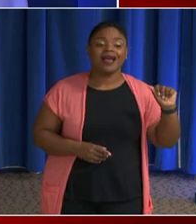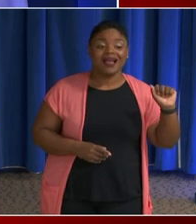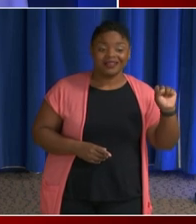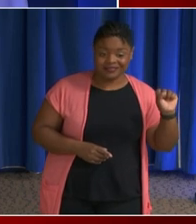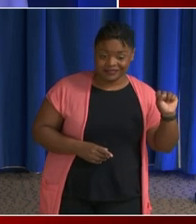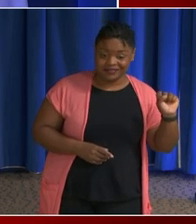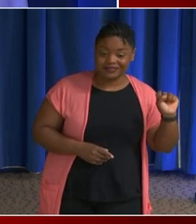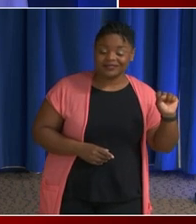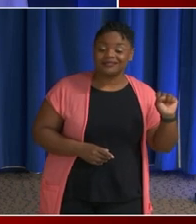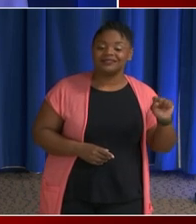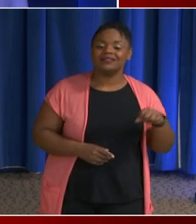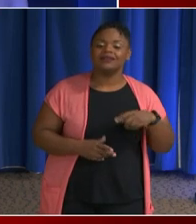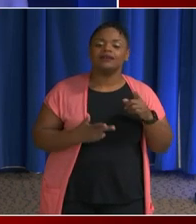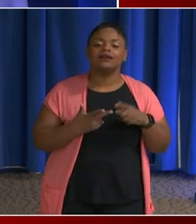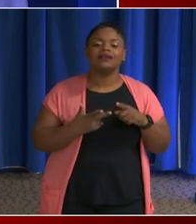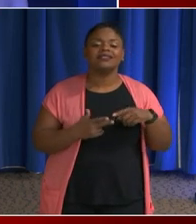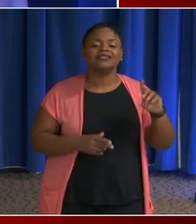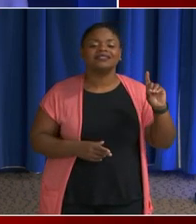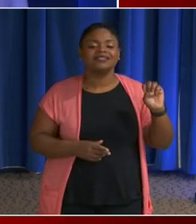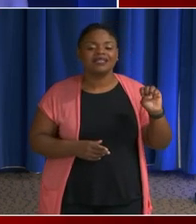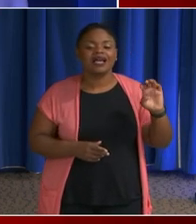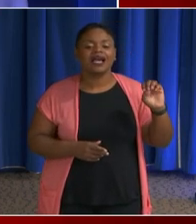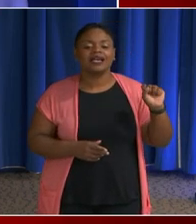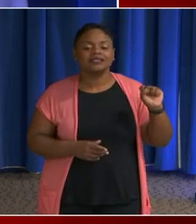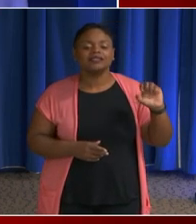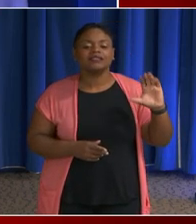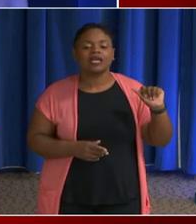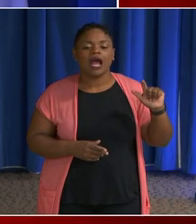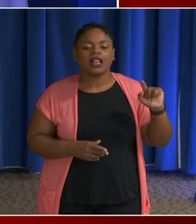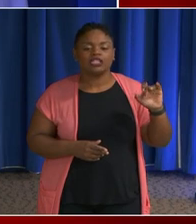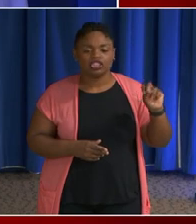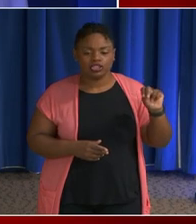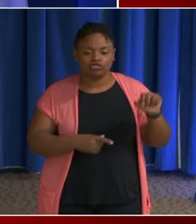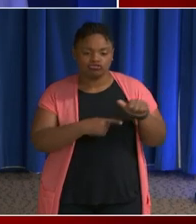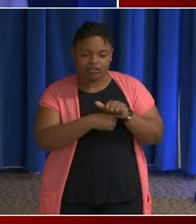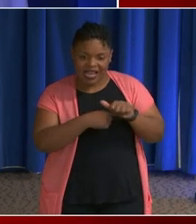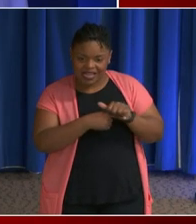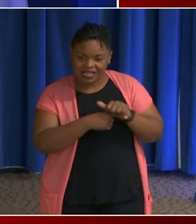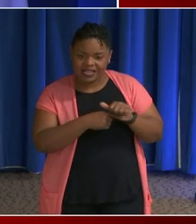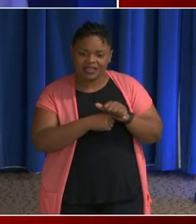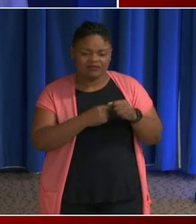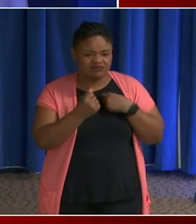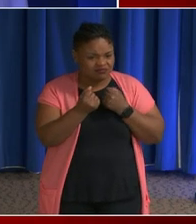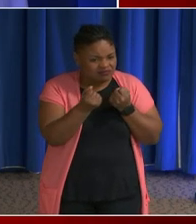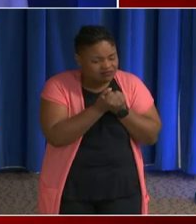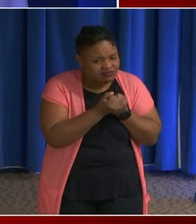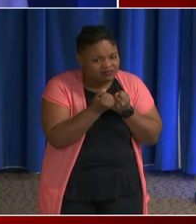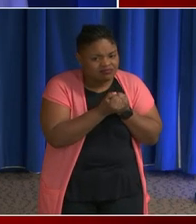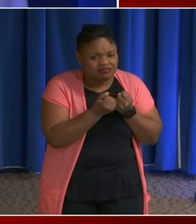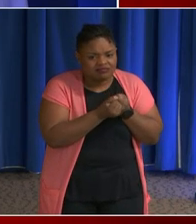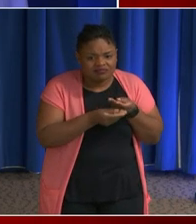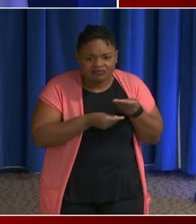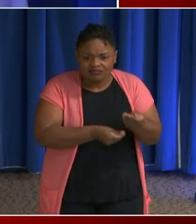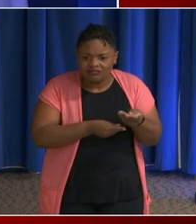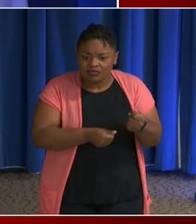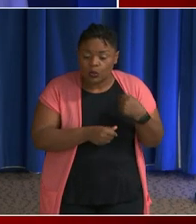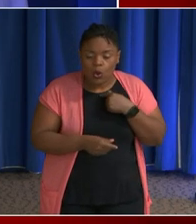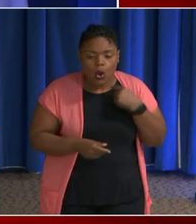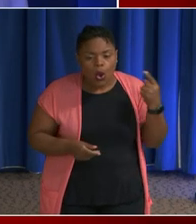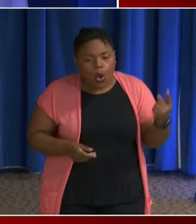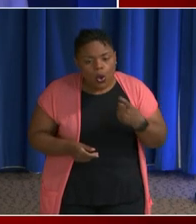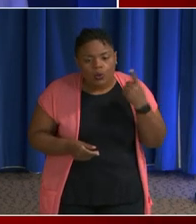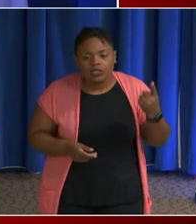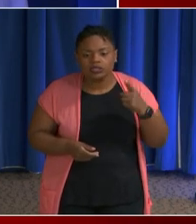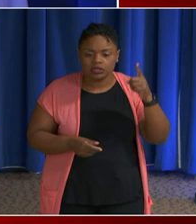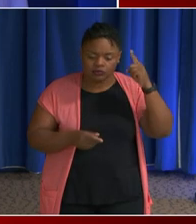fund here in Washington, D.C. Those are things that we are very proud of an agency. And our ears are all wide open